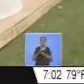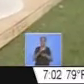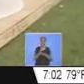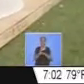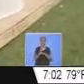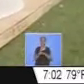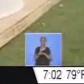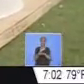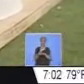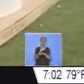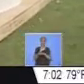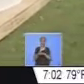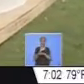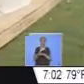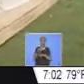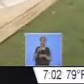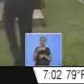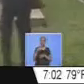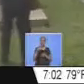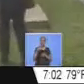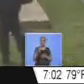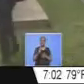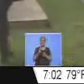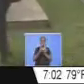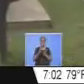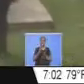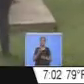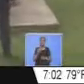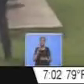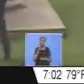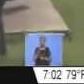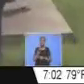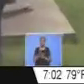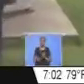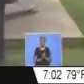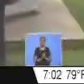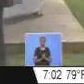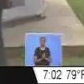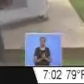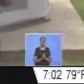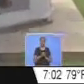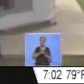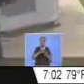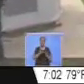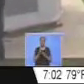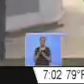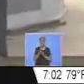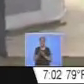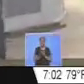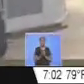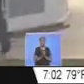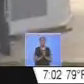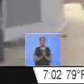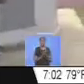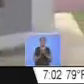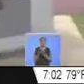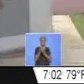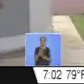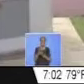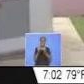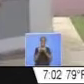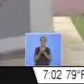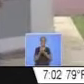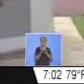restoring and or repairing their homes. And so far, the Spring City